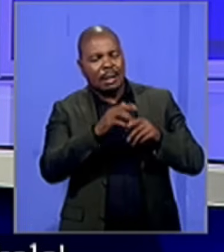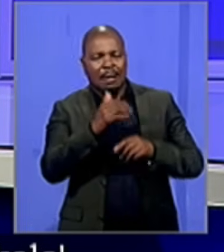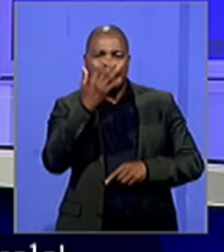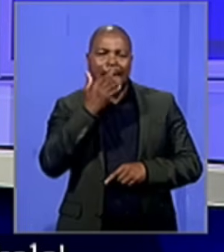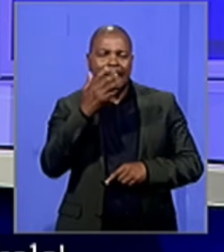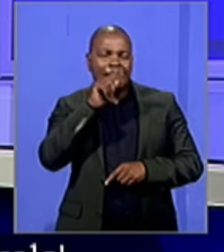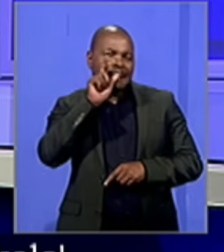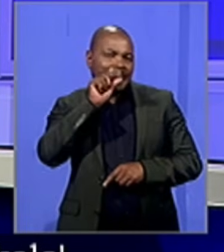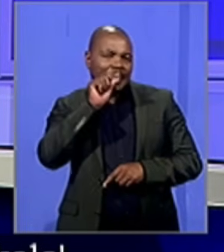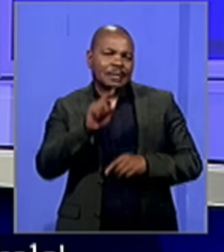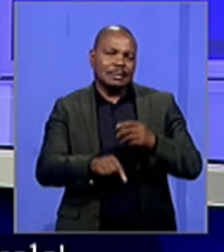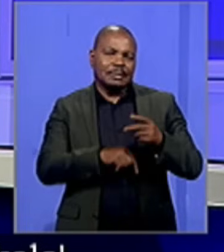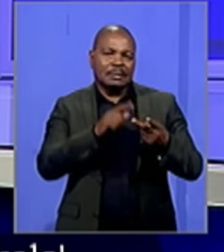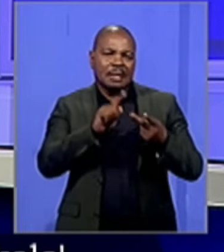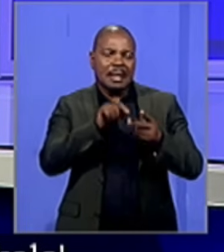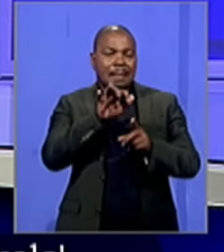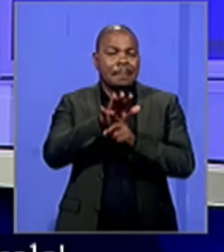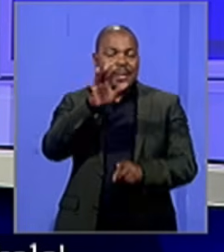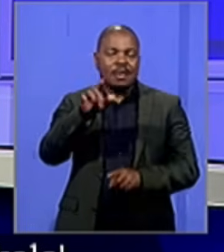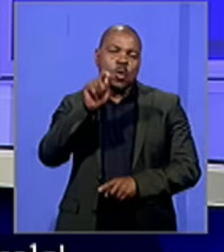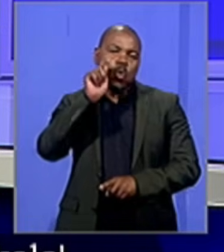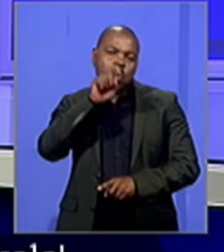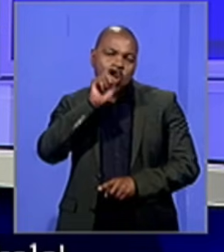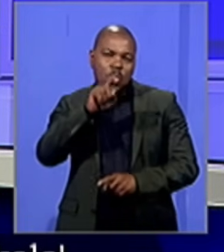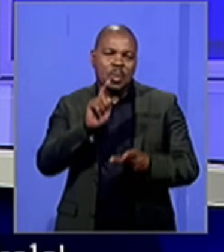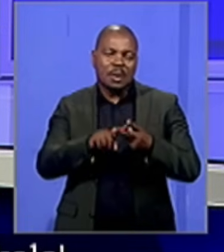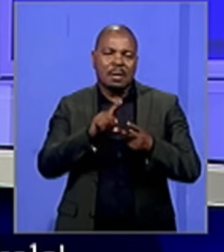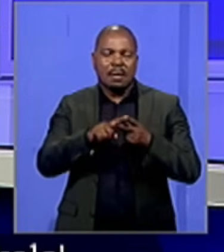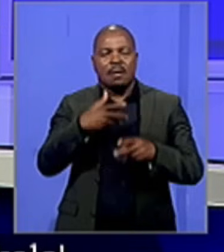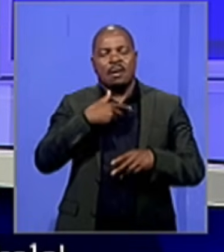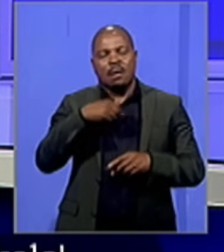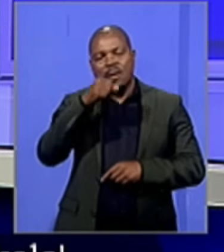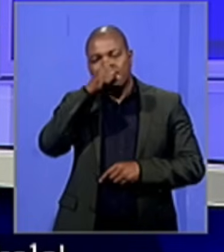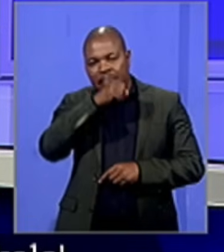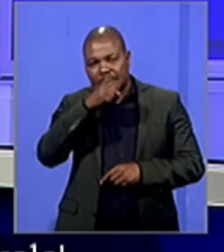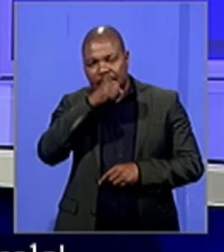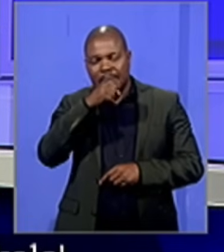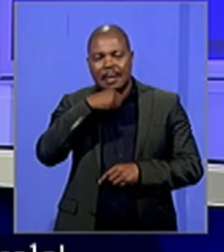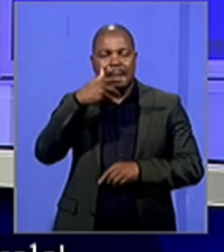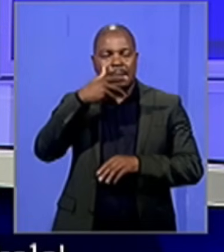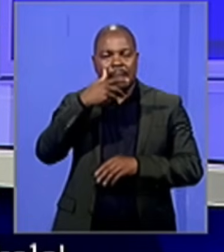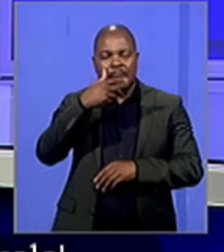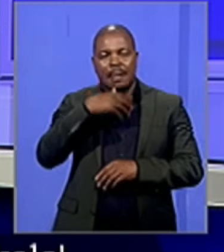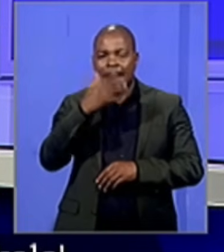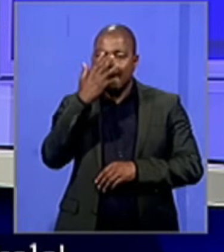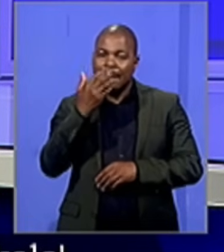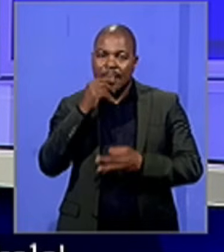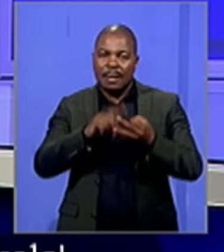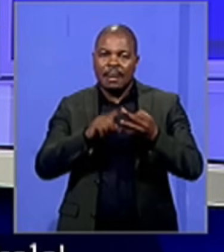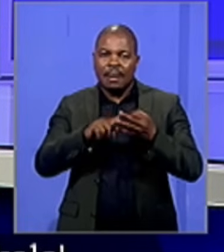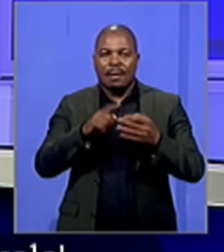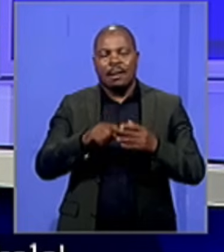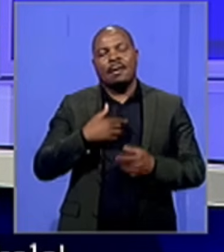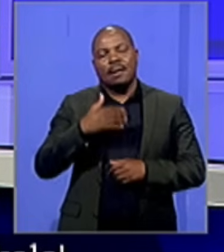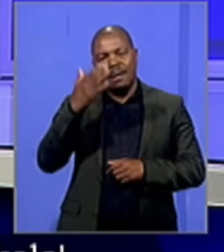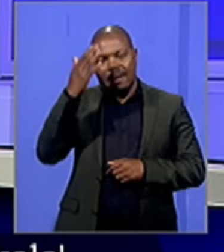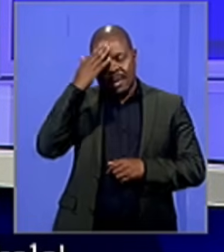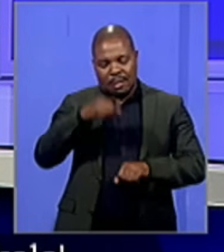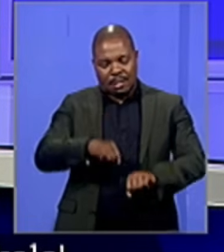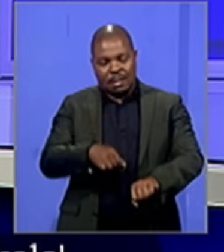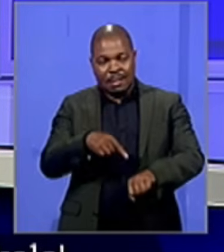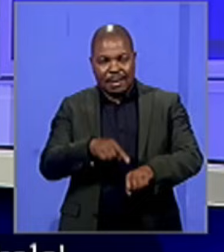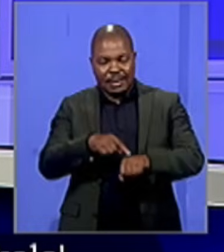wa dinonyana wo o amago dikgogo, mpšhikela wa dikolobe Afrika le bolwetši bja tlhako le molomo bjo bo